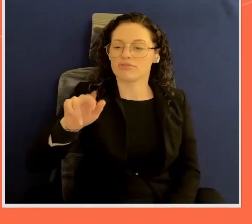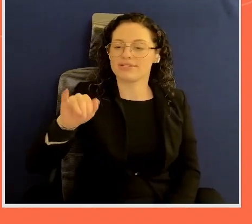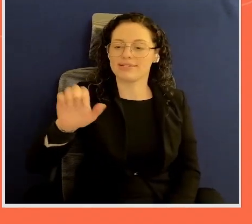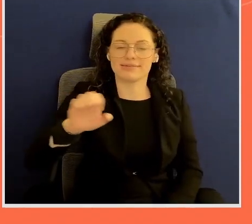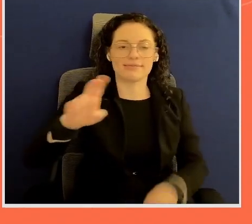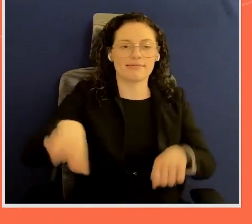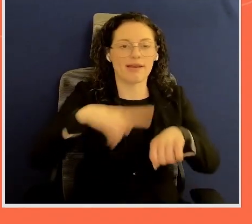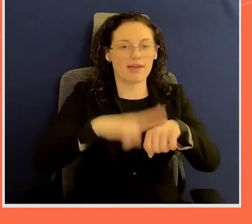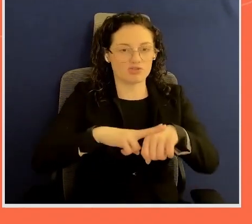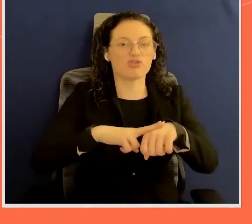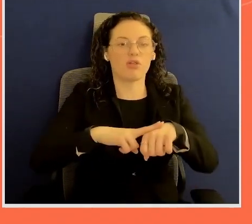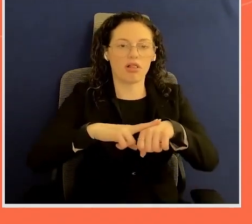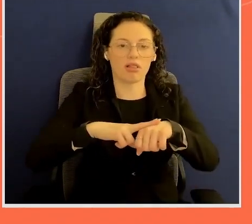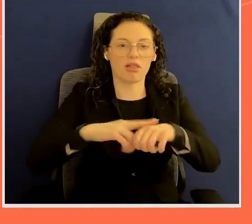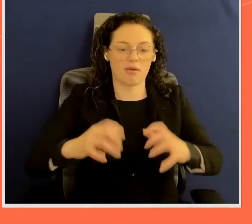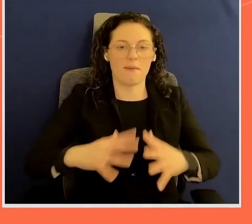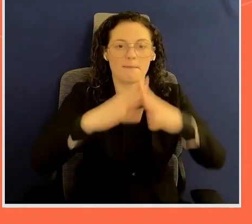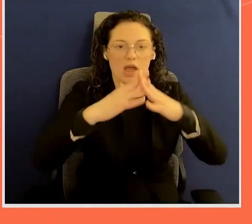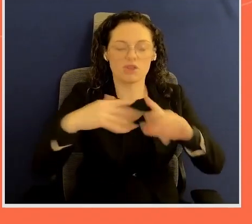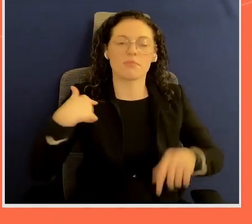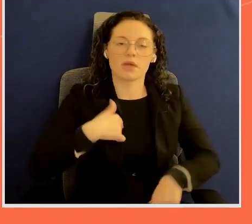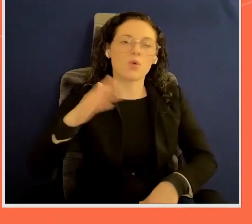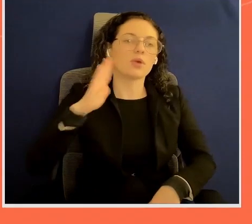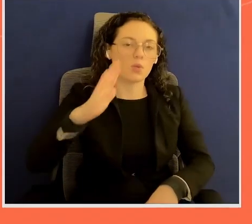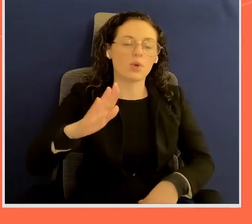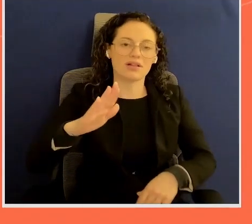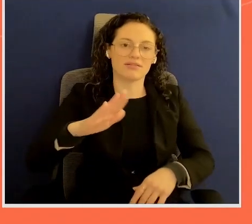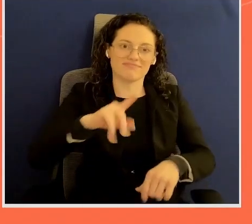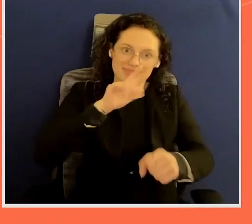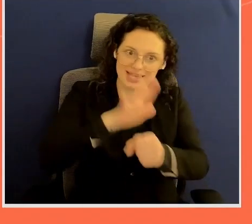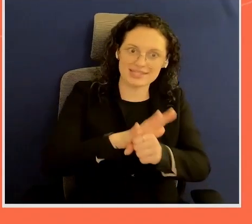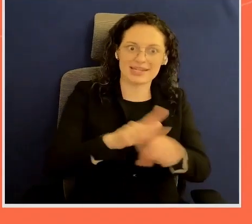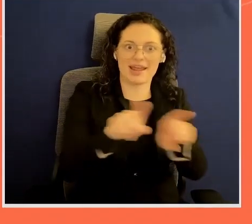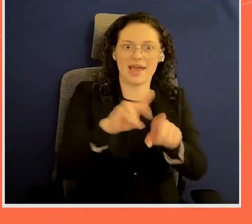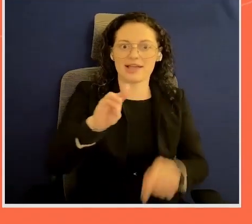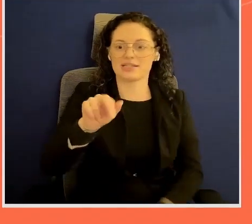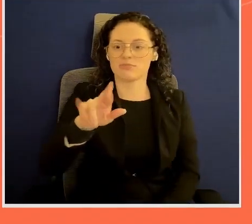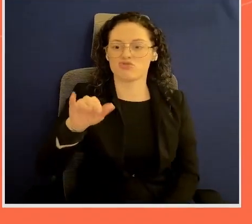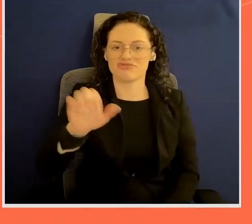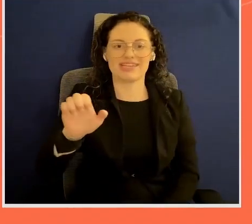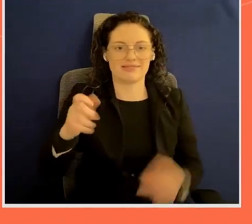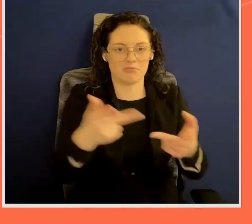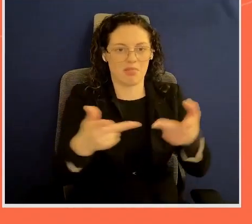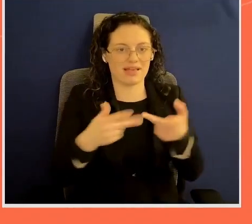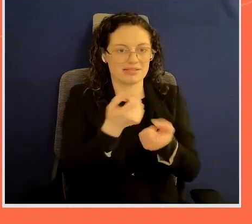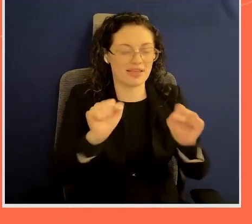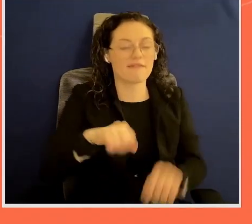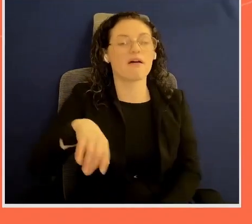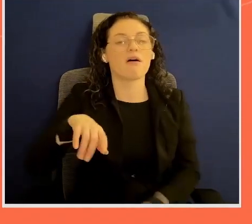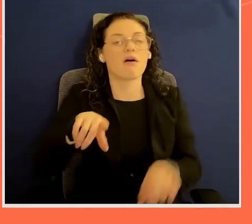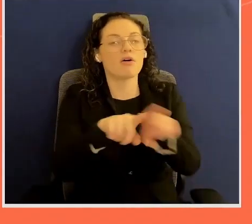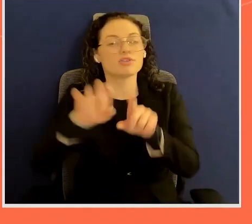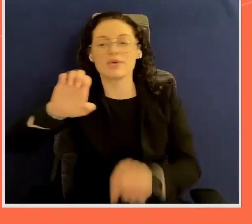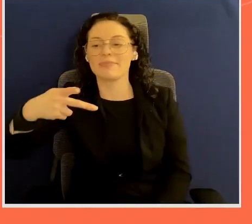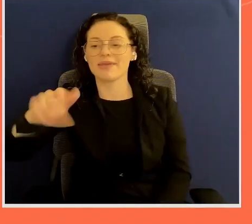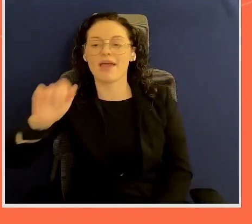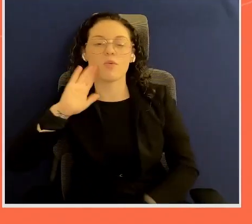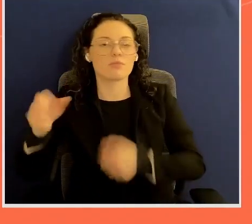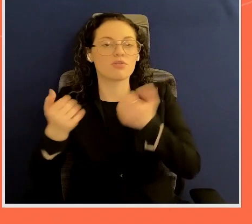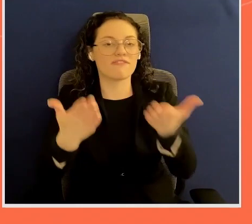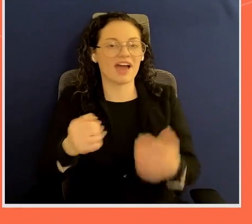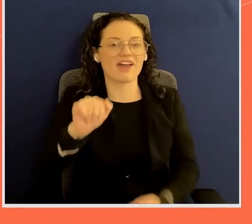35 years avoiding some of the responsibility. If we're going to keep 1.5 degrees, and the reason it's important is that